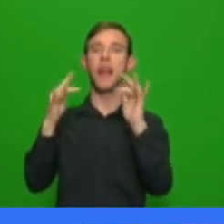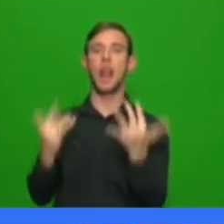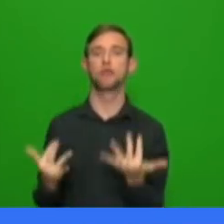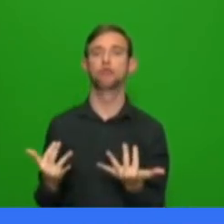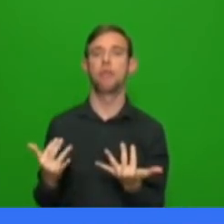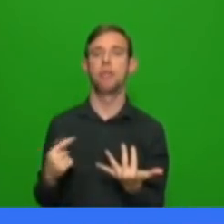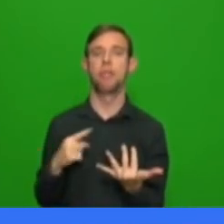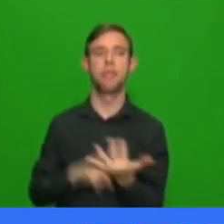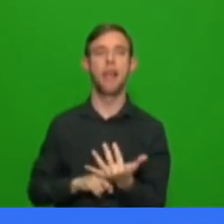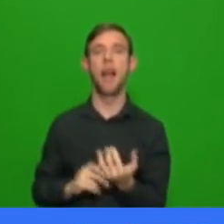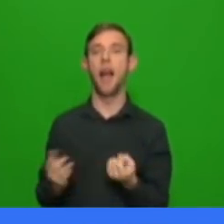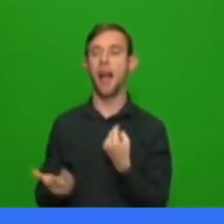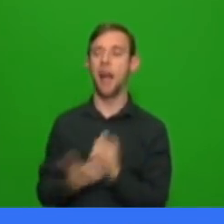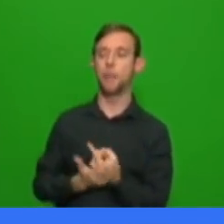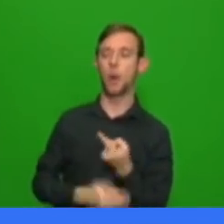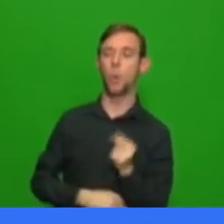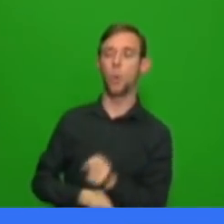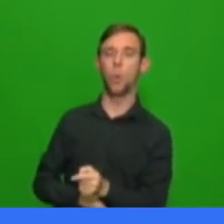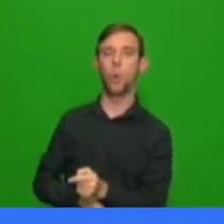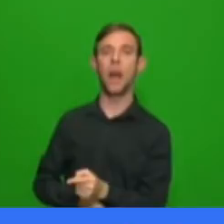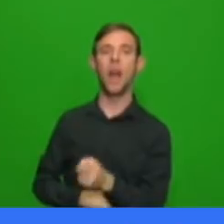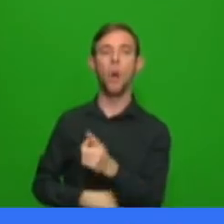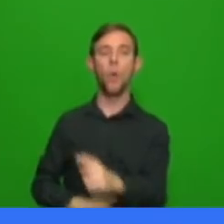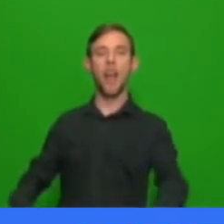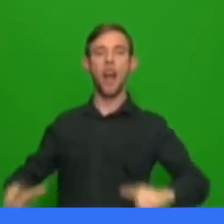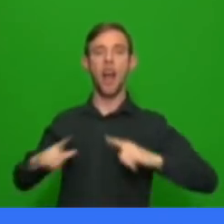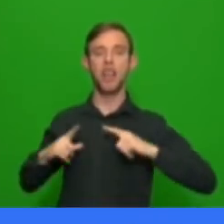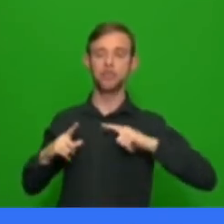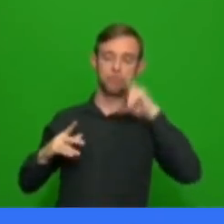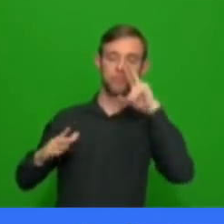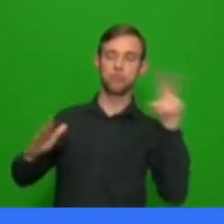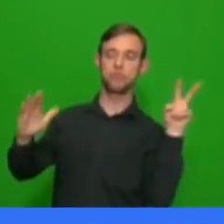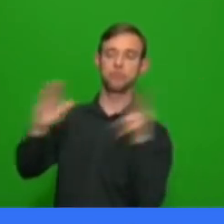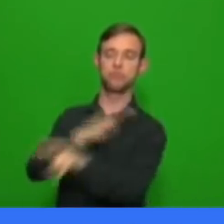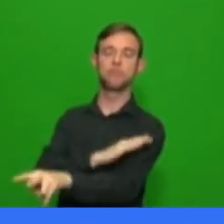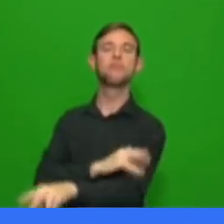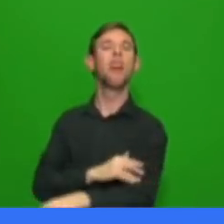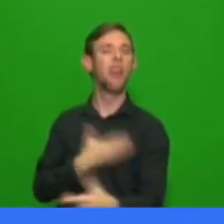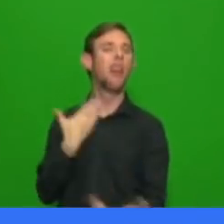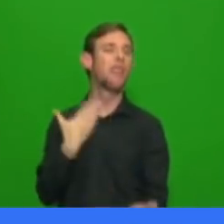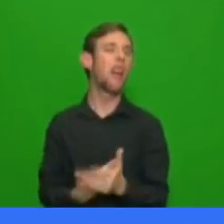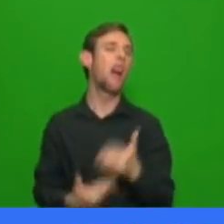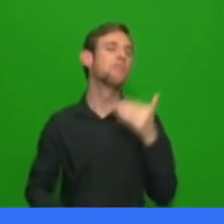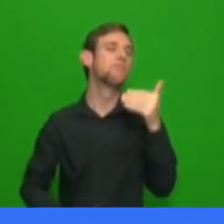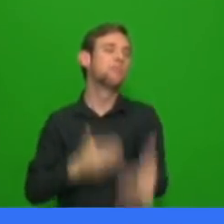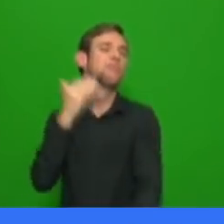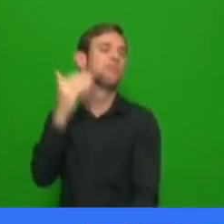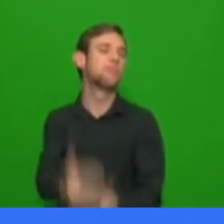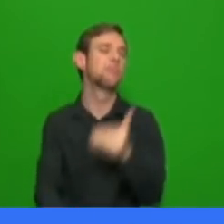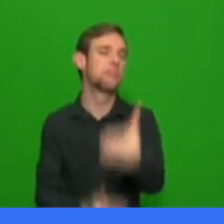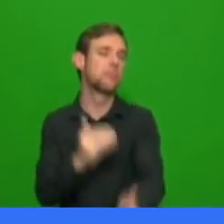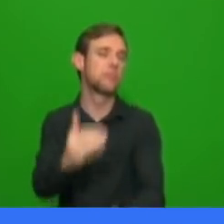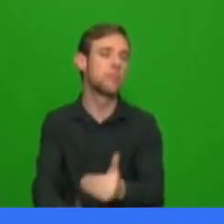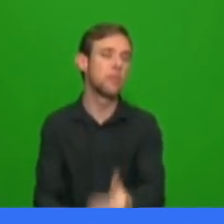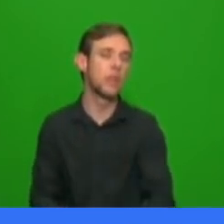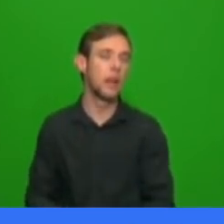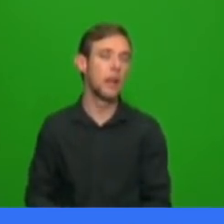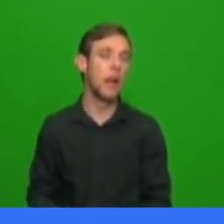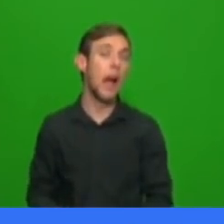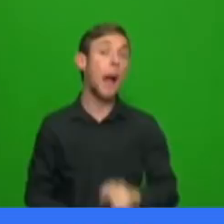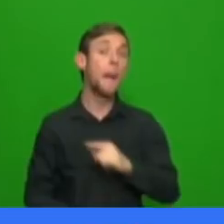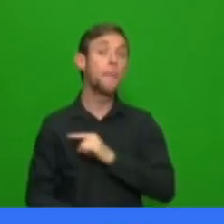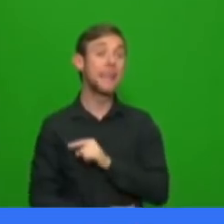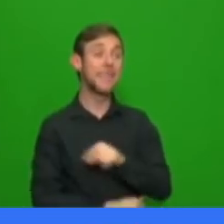Eskom showed that the sector will be able to withstand this. And it is a function of